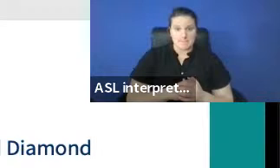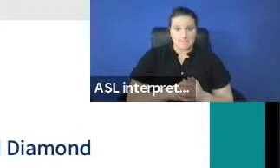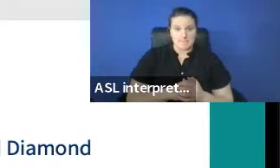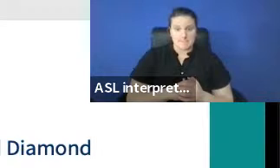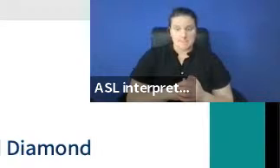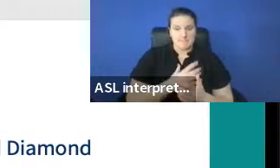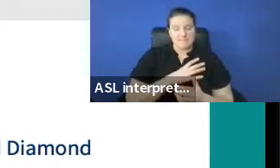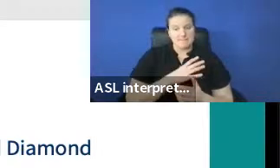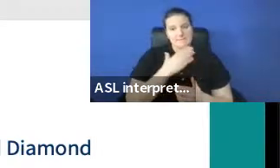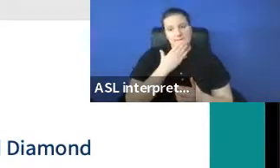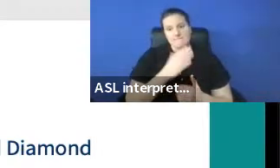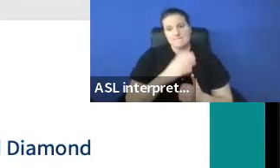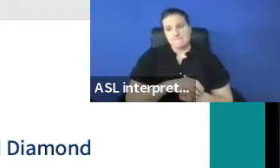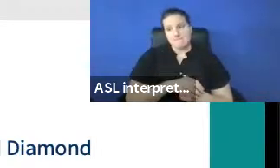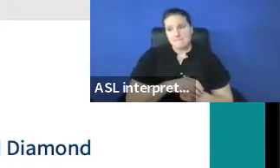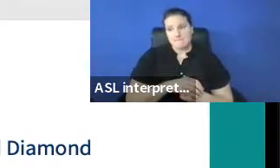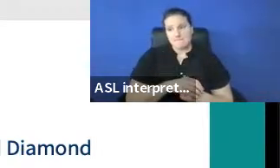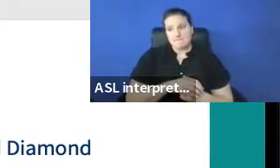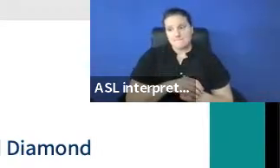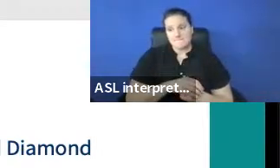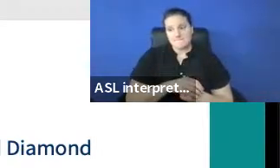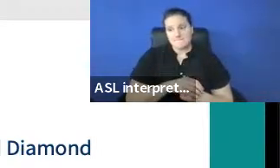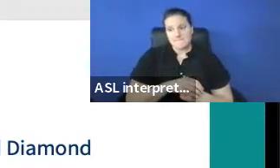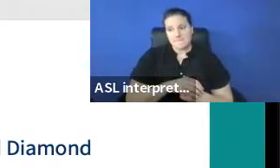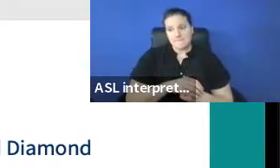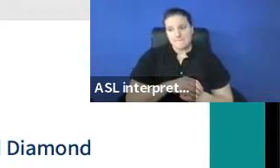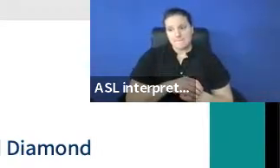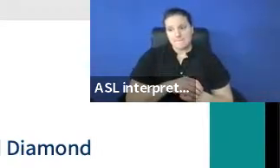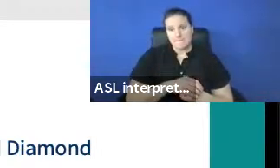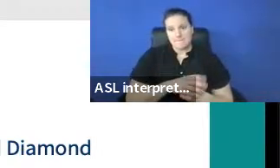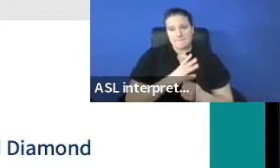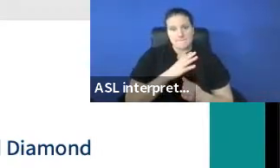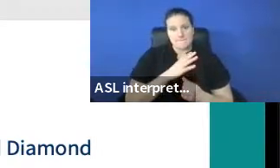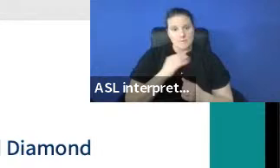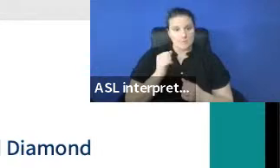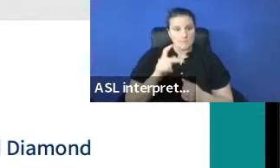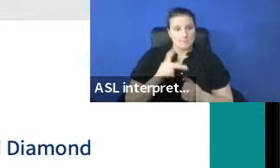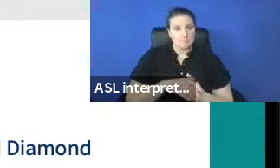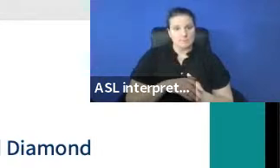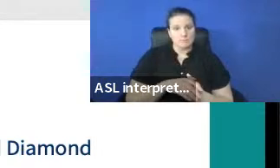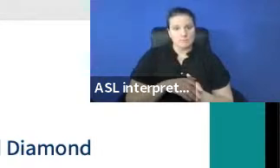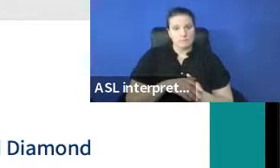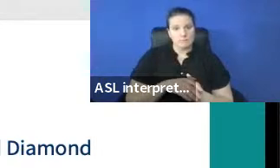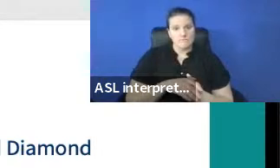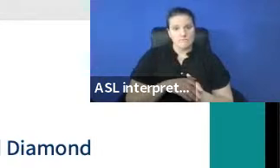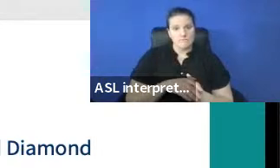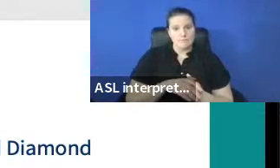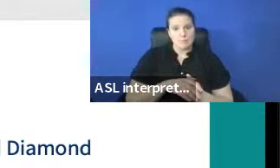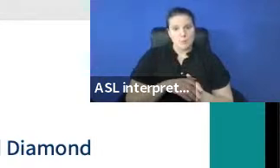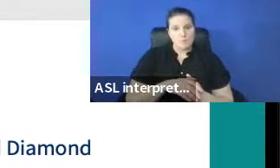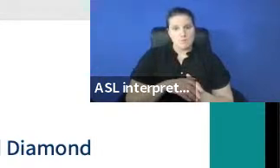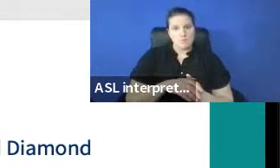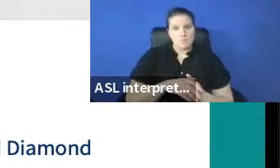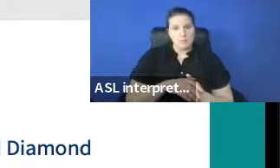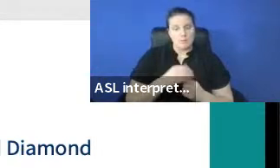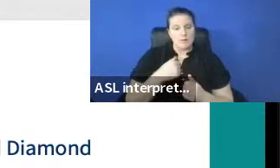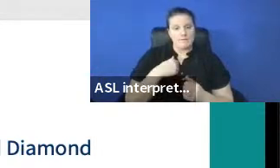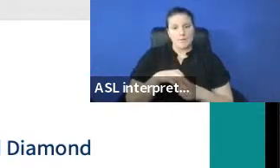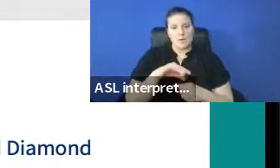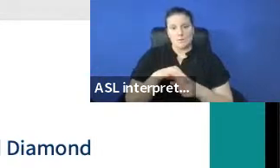Thank you. Okay, Katie. thank you. All right, so we have the pollsters